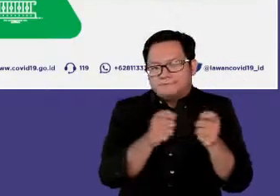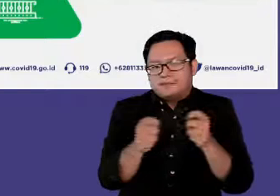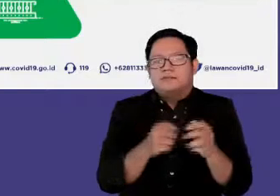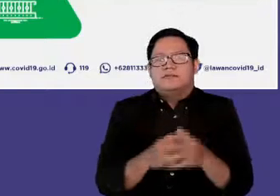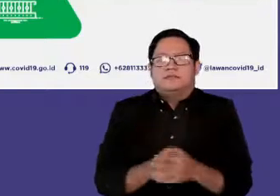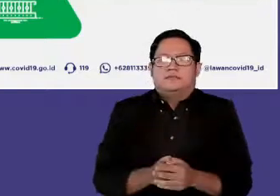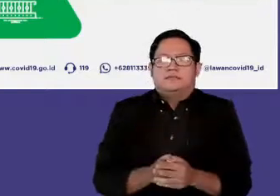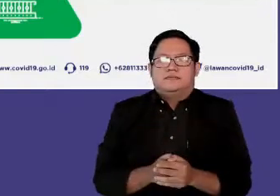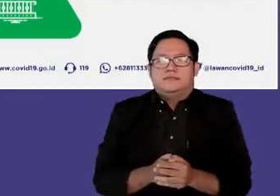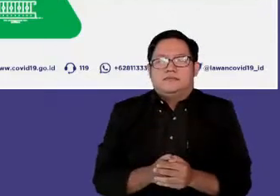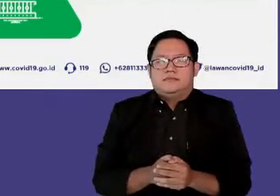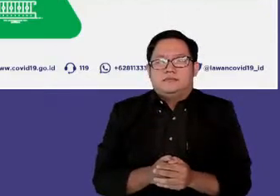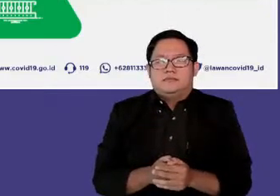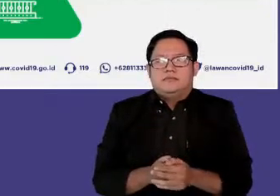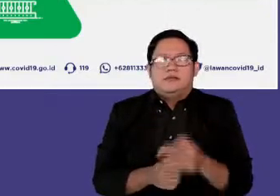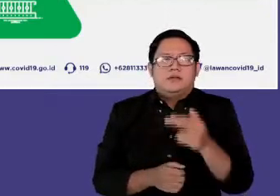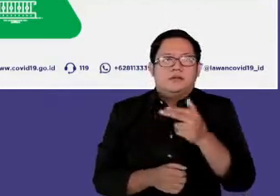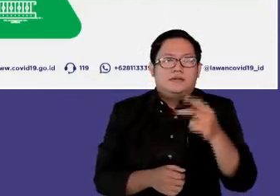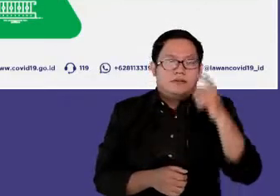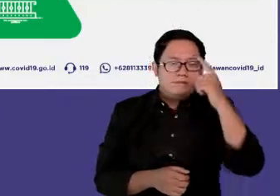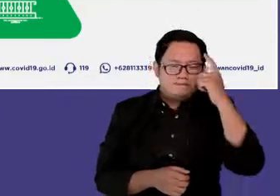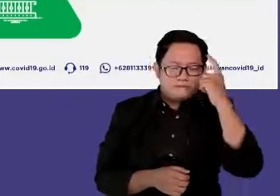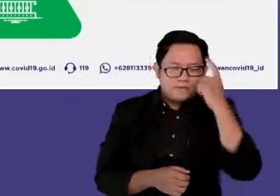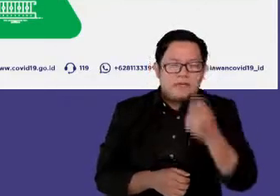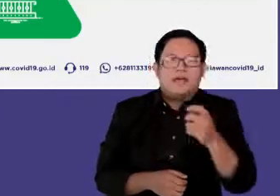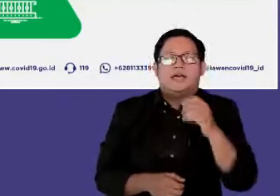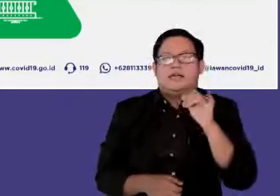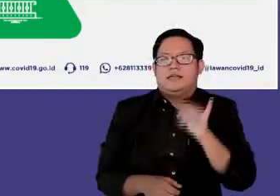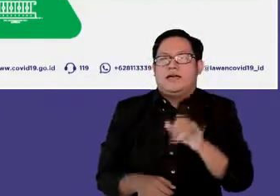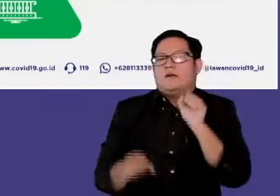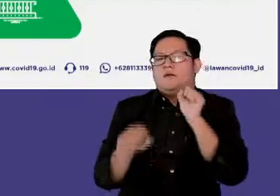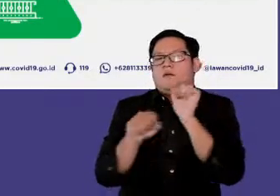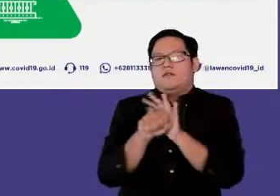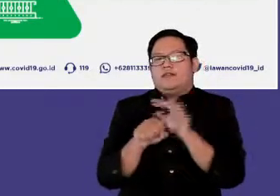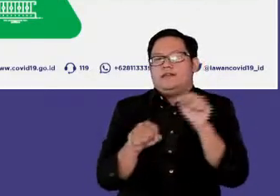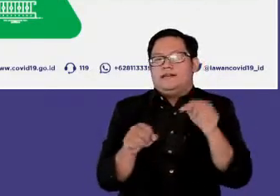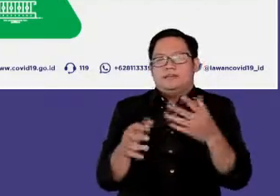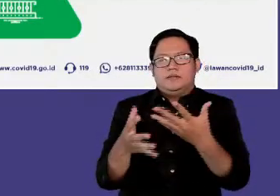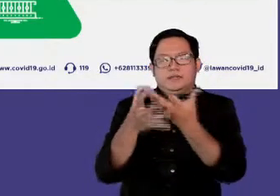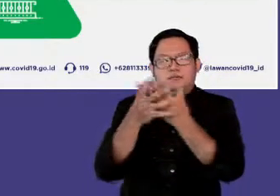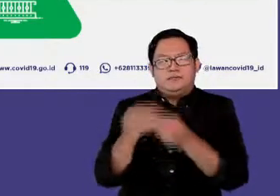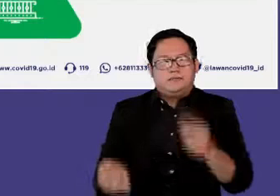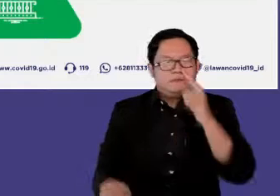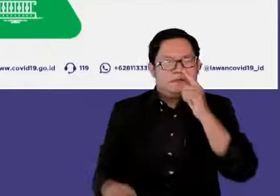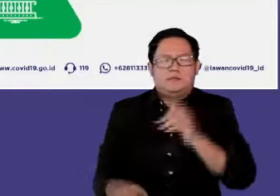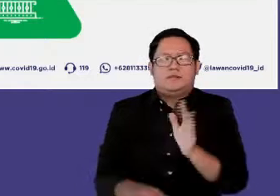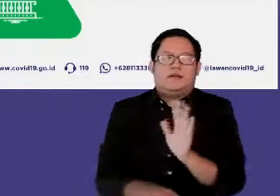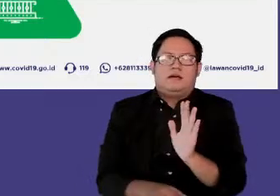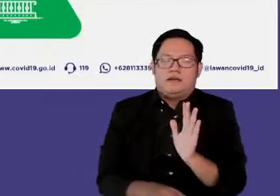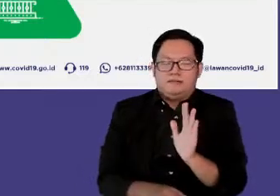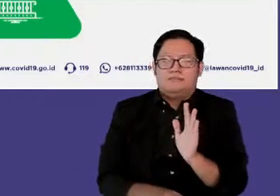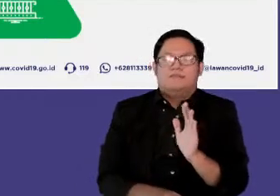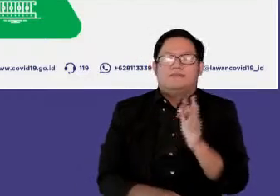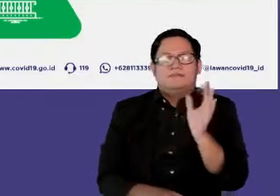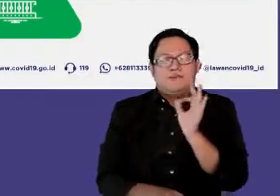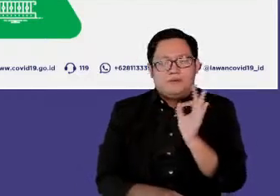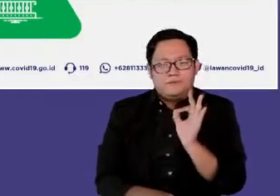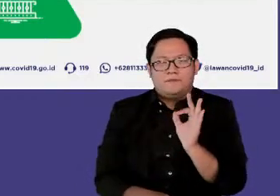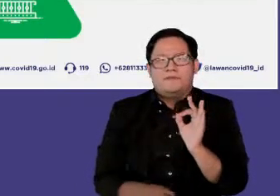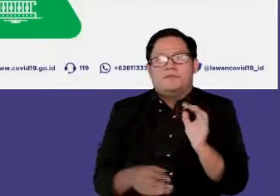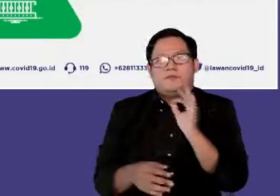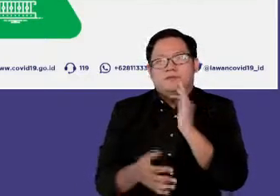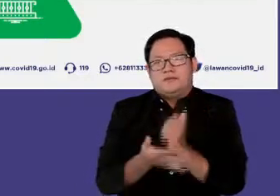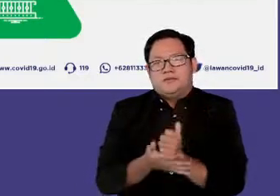that COVID-19 will not completely disappear in a short time. The dynamics are still there, considering that